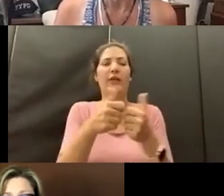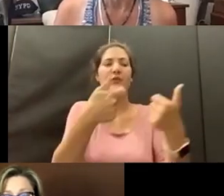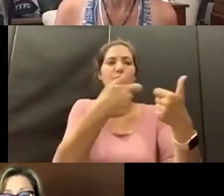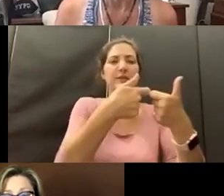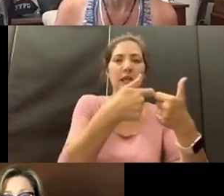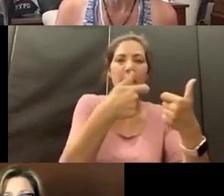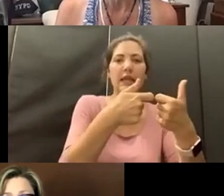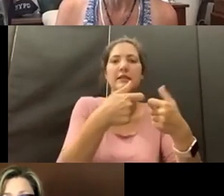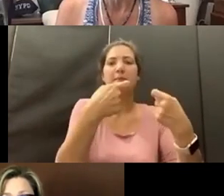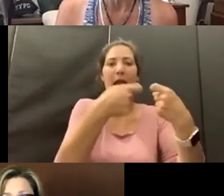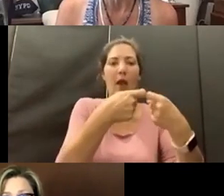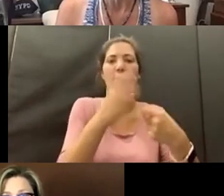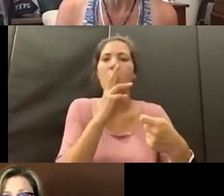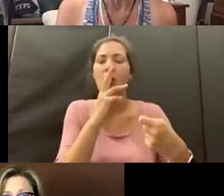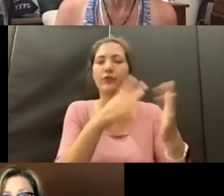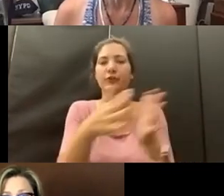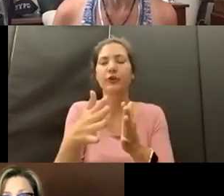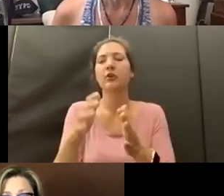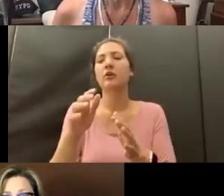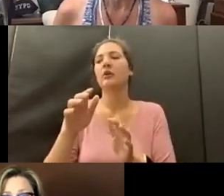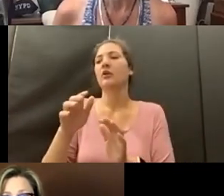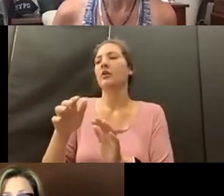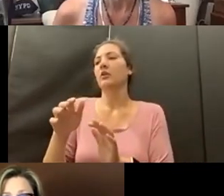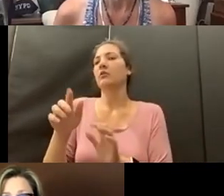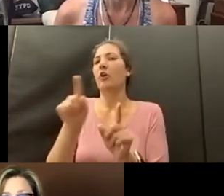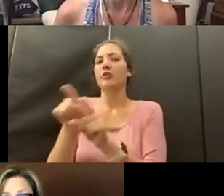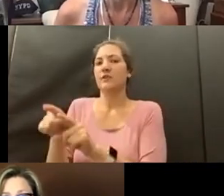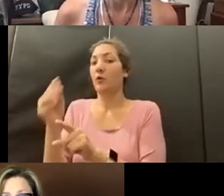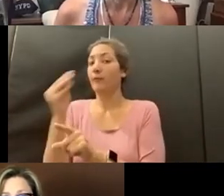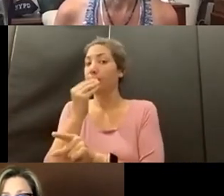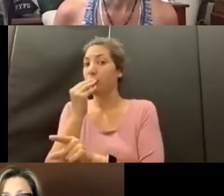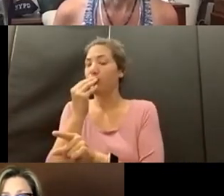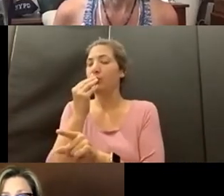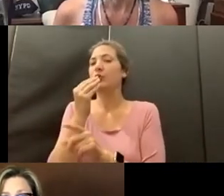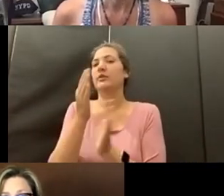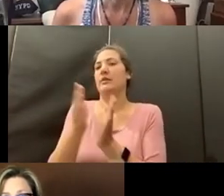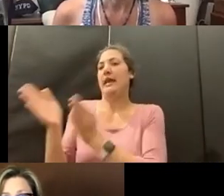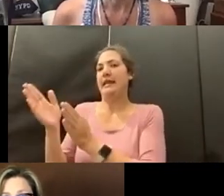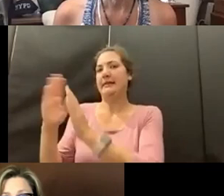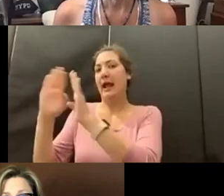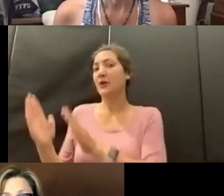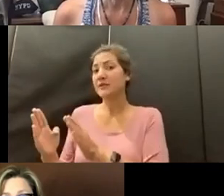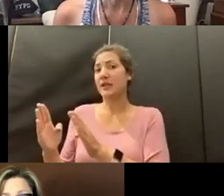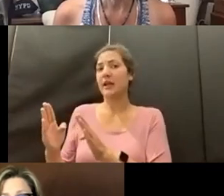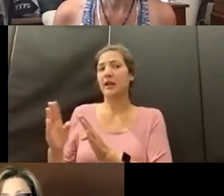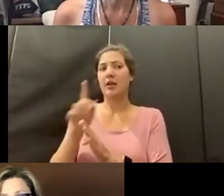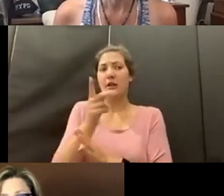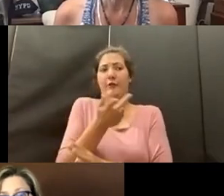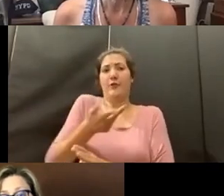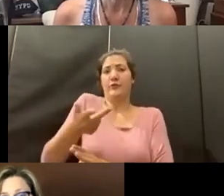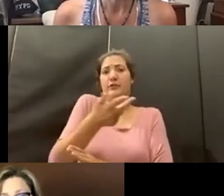ensuring food security for people and housing as a right. Mm-hmm. So